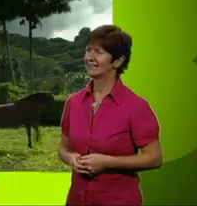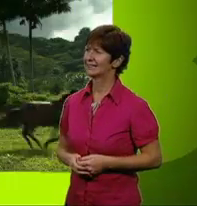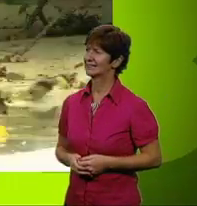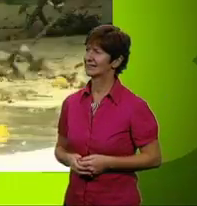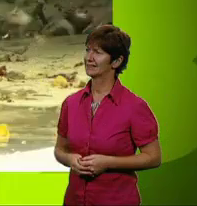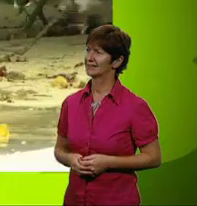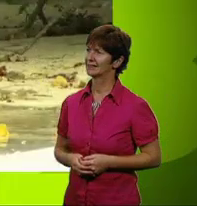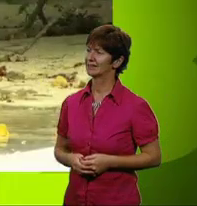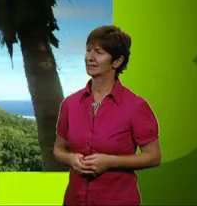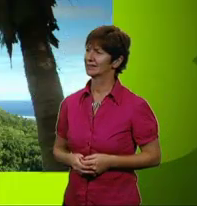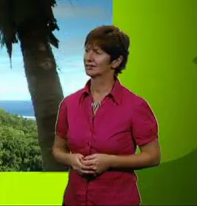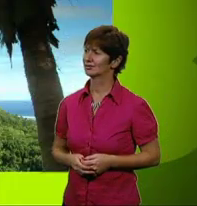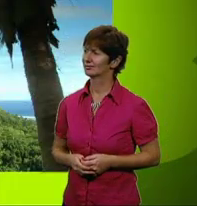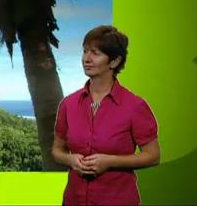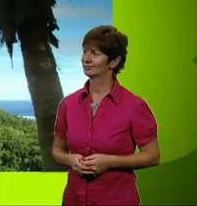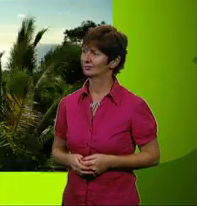Freedom!